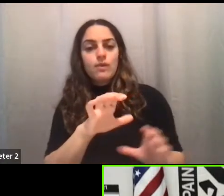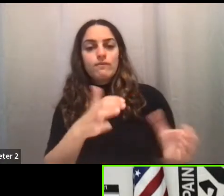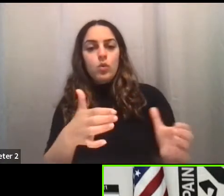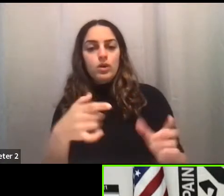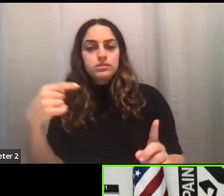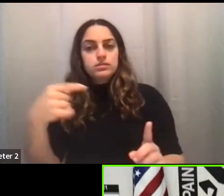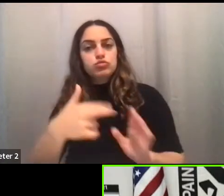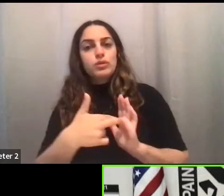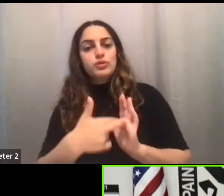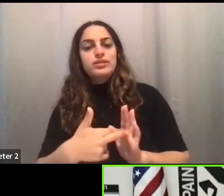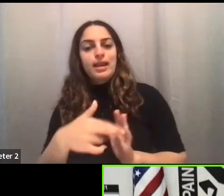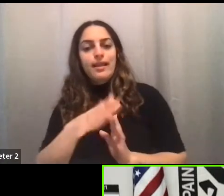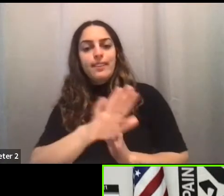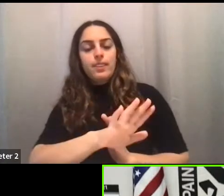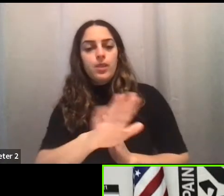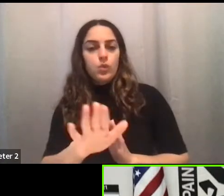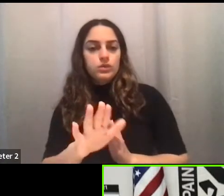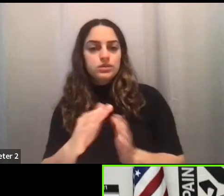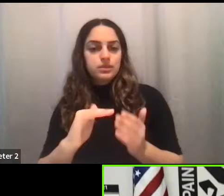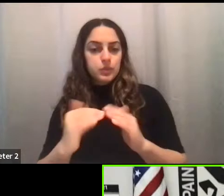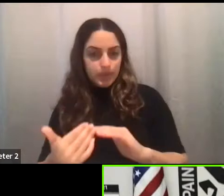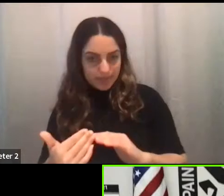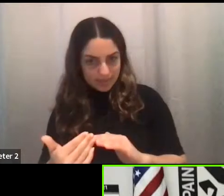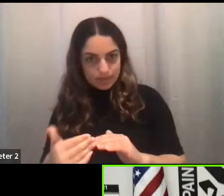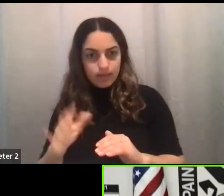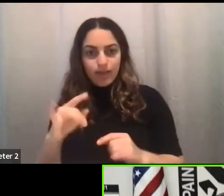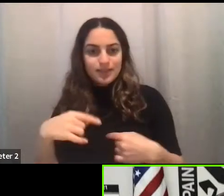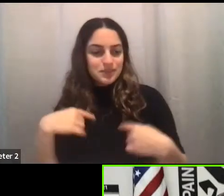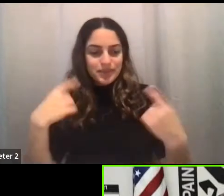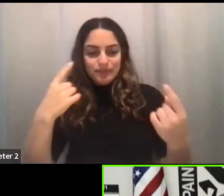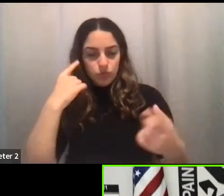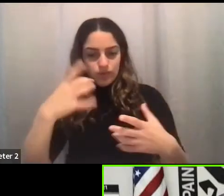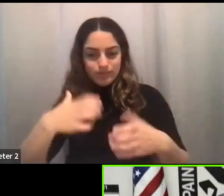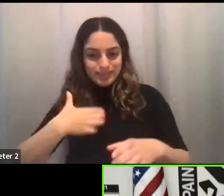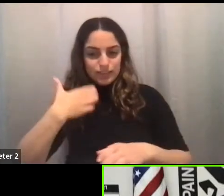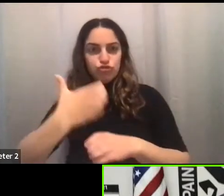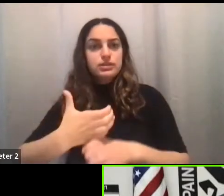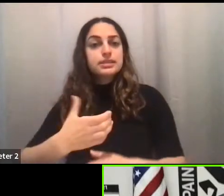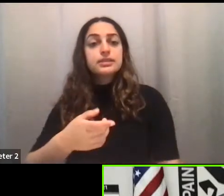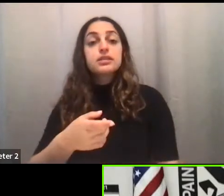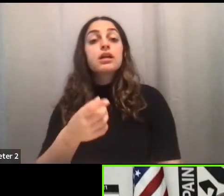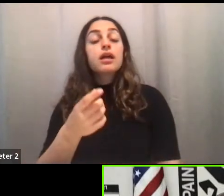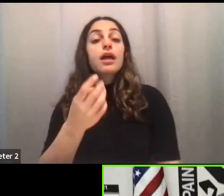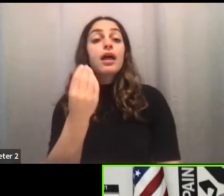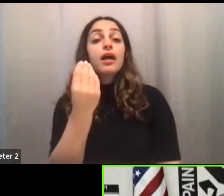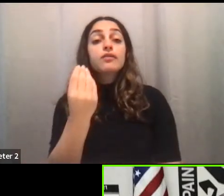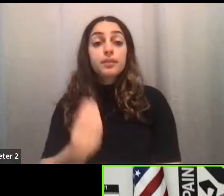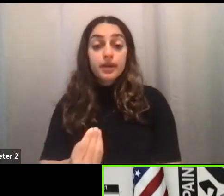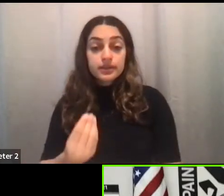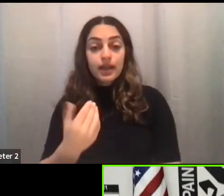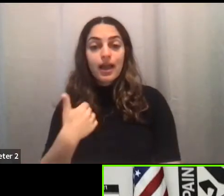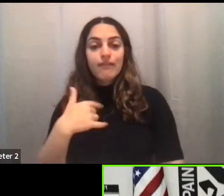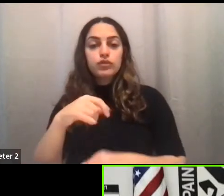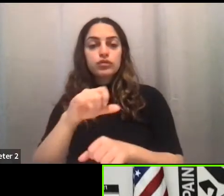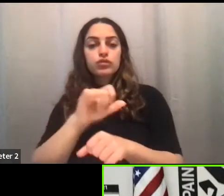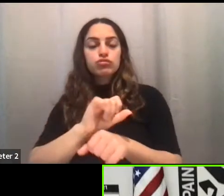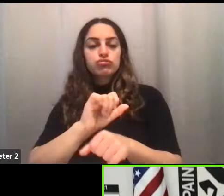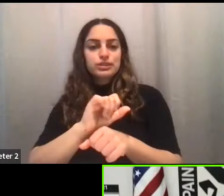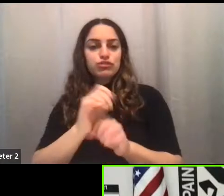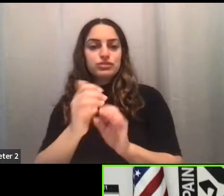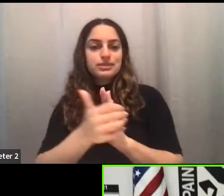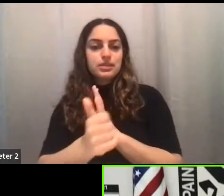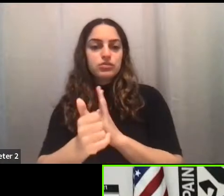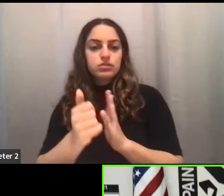of those communities that has been for centuries every monday there is a career skills program